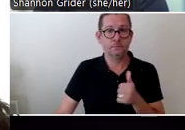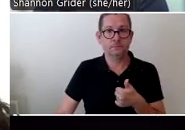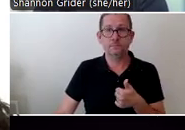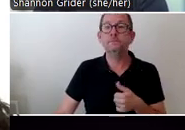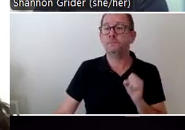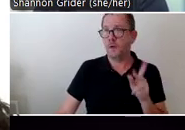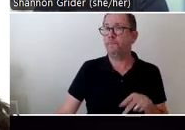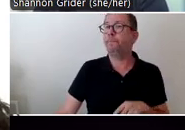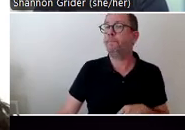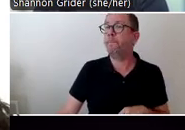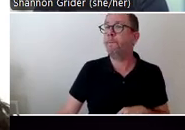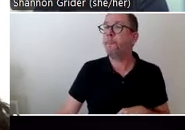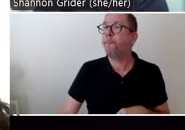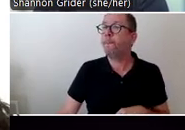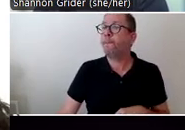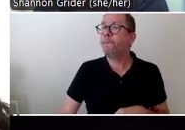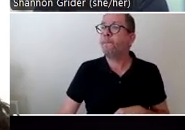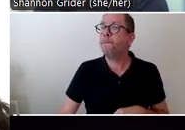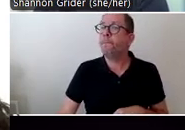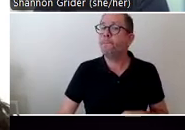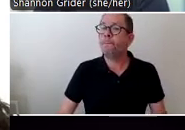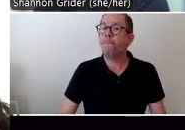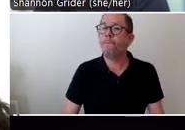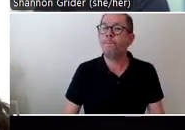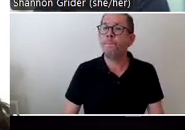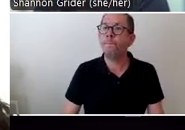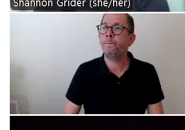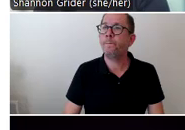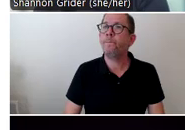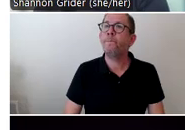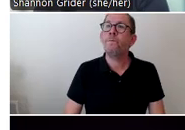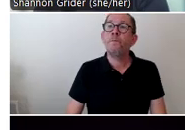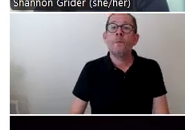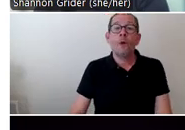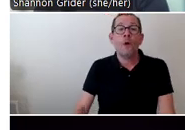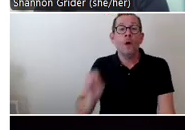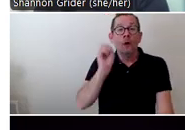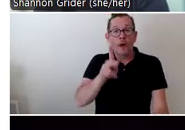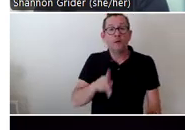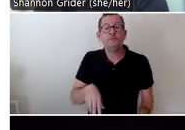Okay.